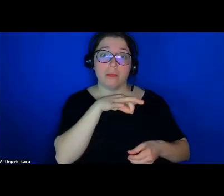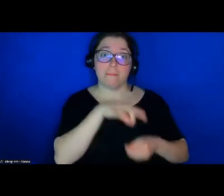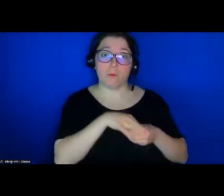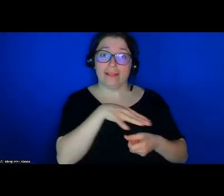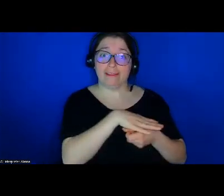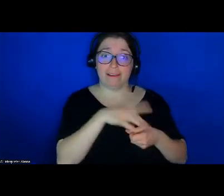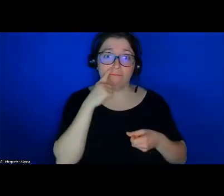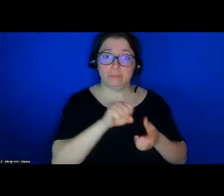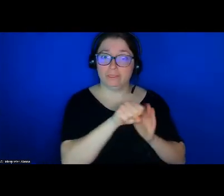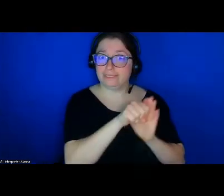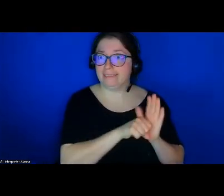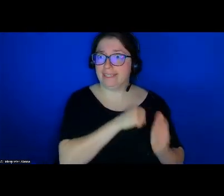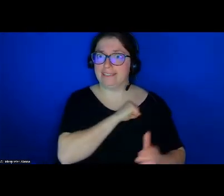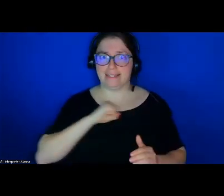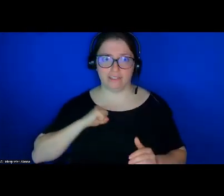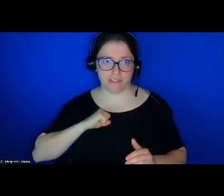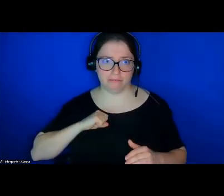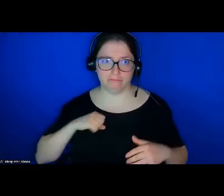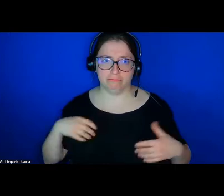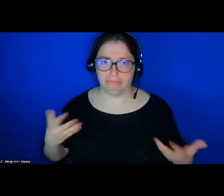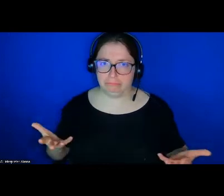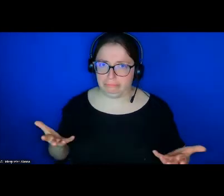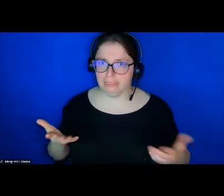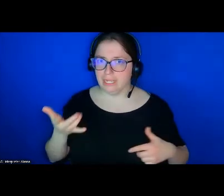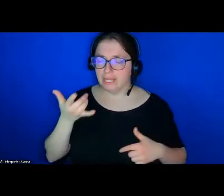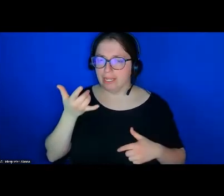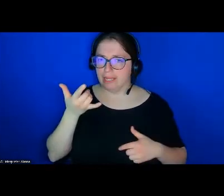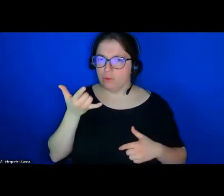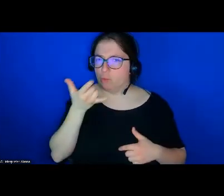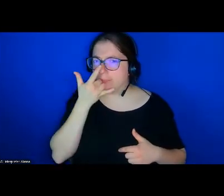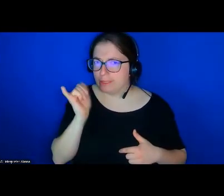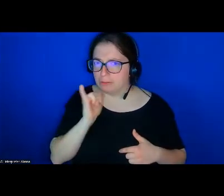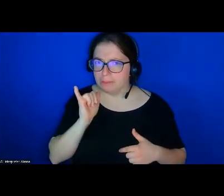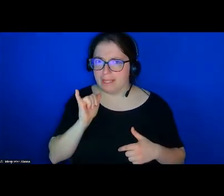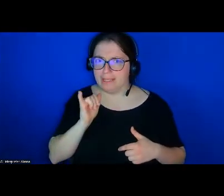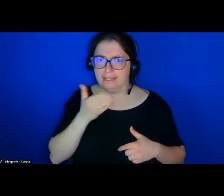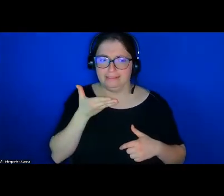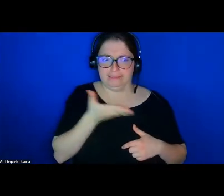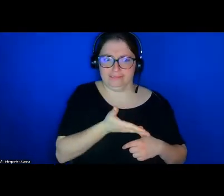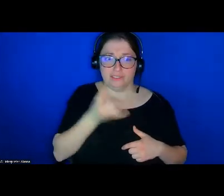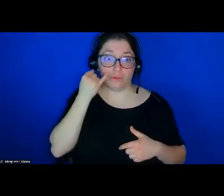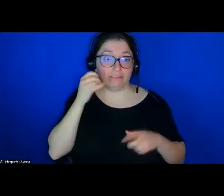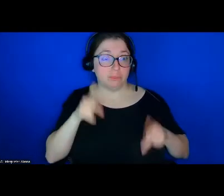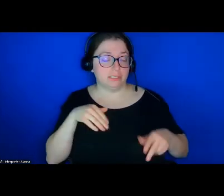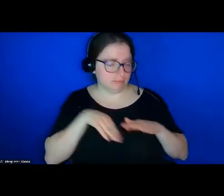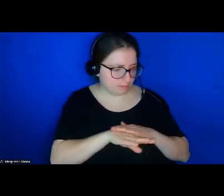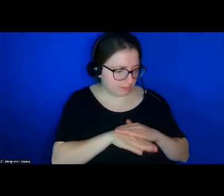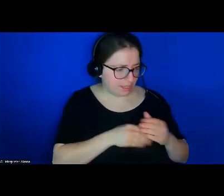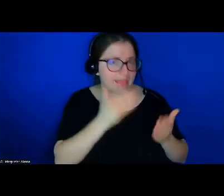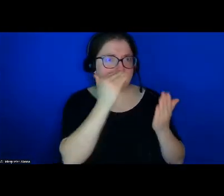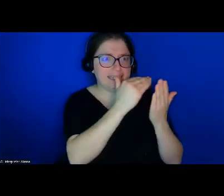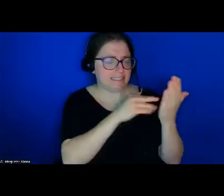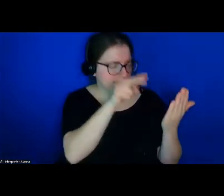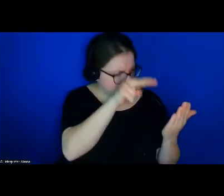what what what does it look like at the the point of contact where that person is not on the list